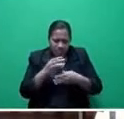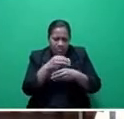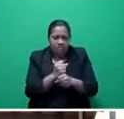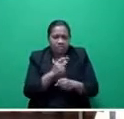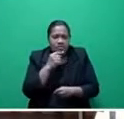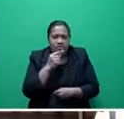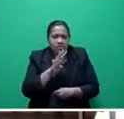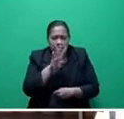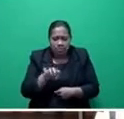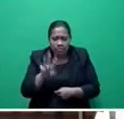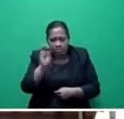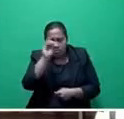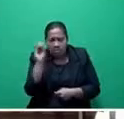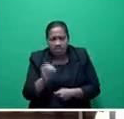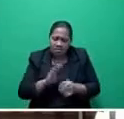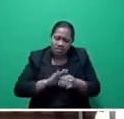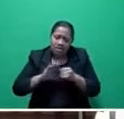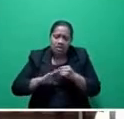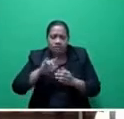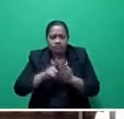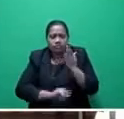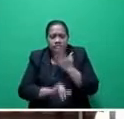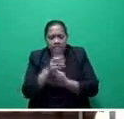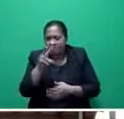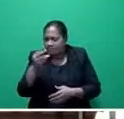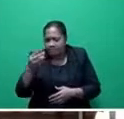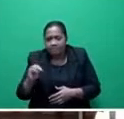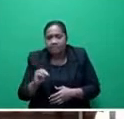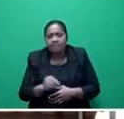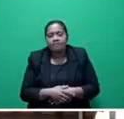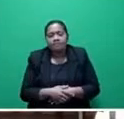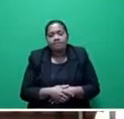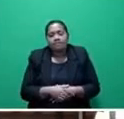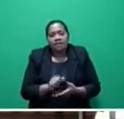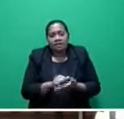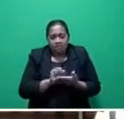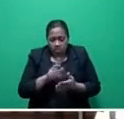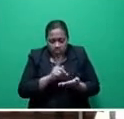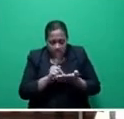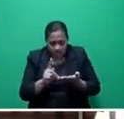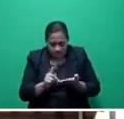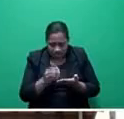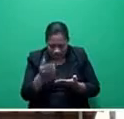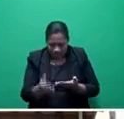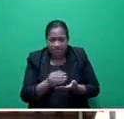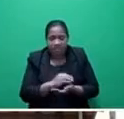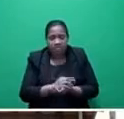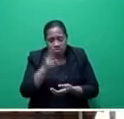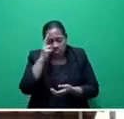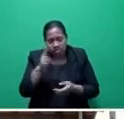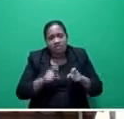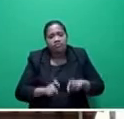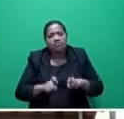to 4.3% as at the end of July 2020, the capital positions of these institutions, Mr. Speaker, sir, have remained satisfactory for